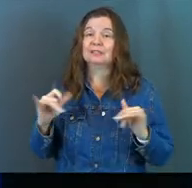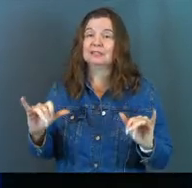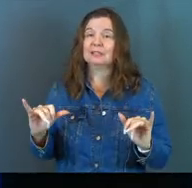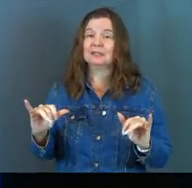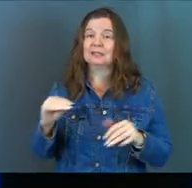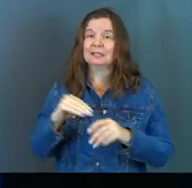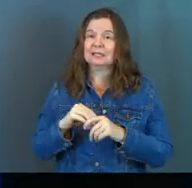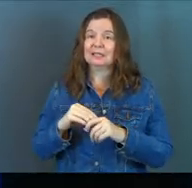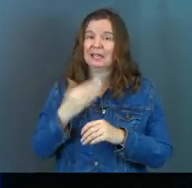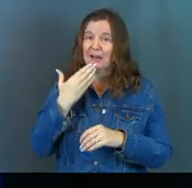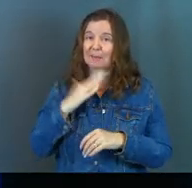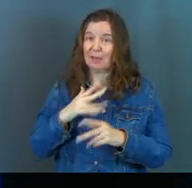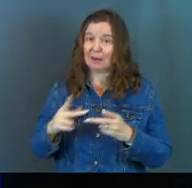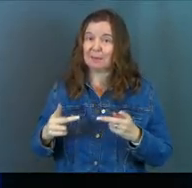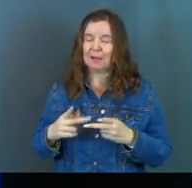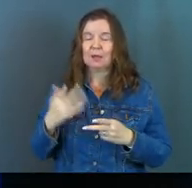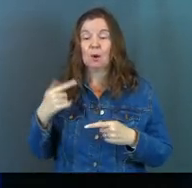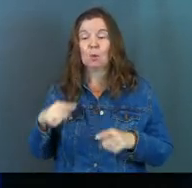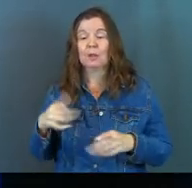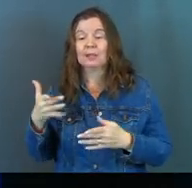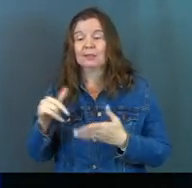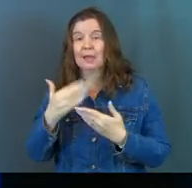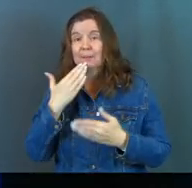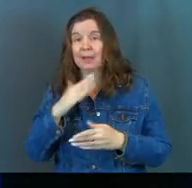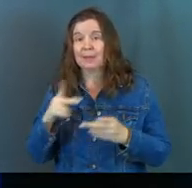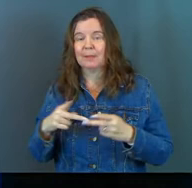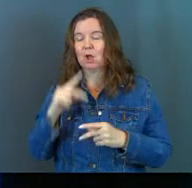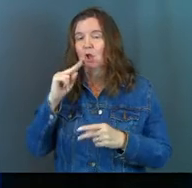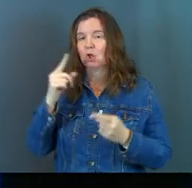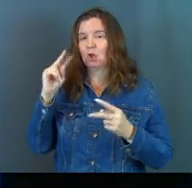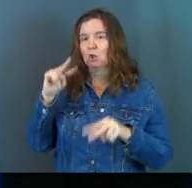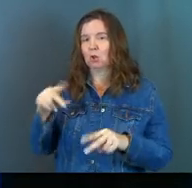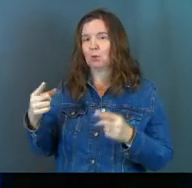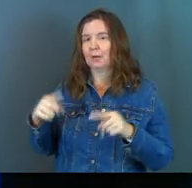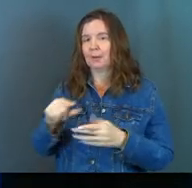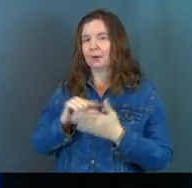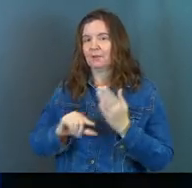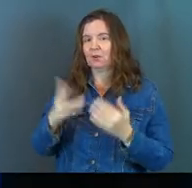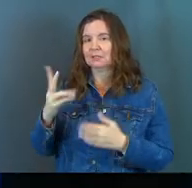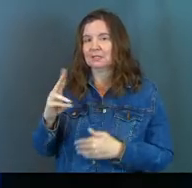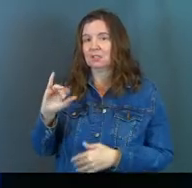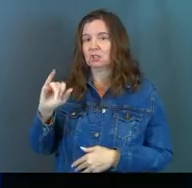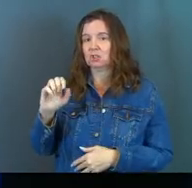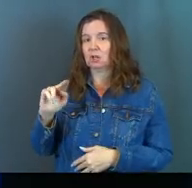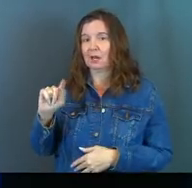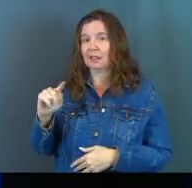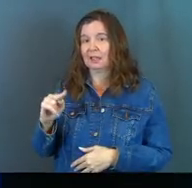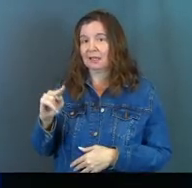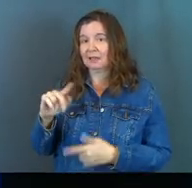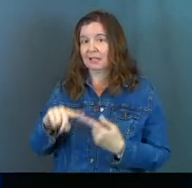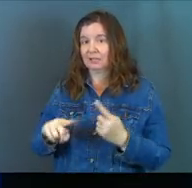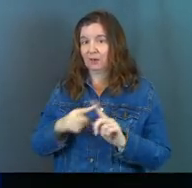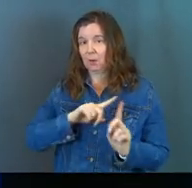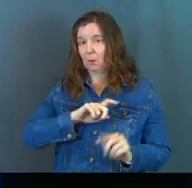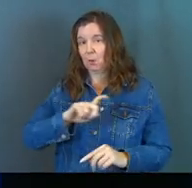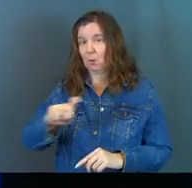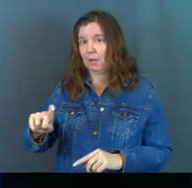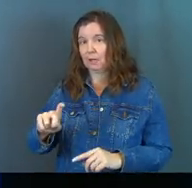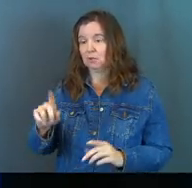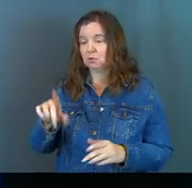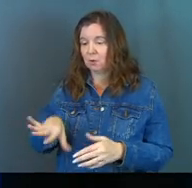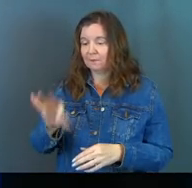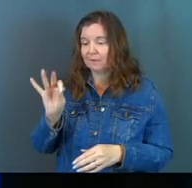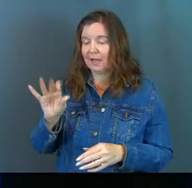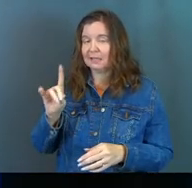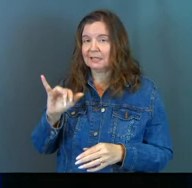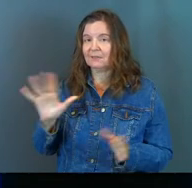still in a bad place. And while he's in that bad place, look what happens, verse 16. Jonathan went to find David and